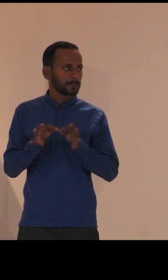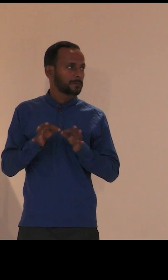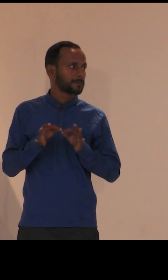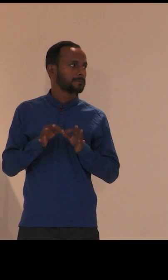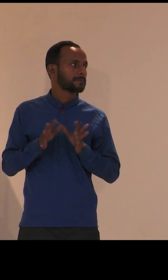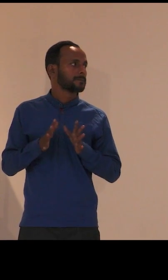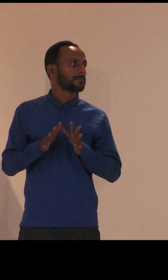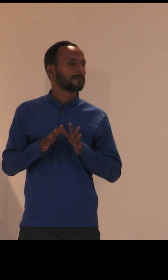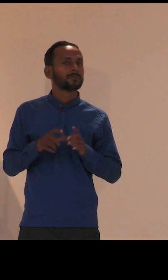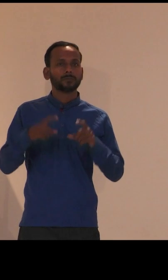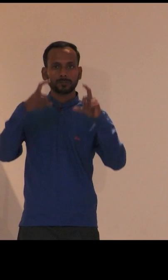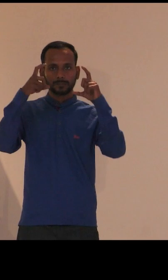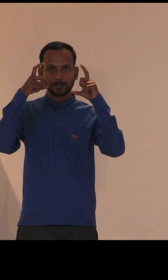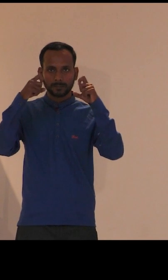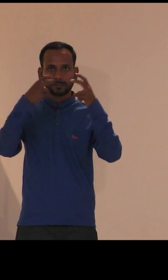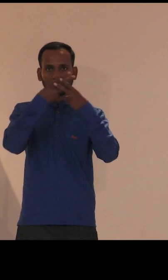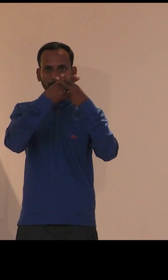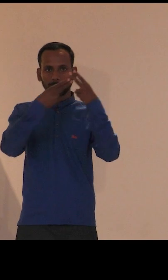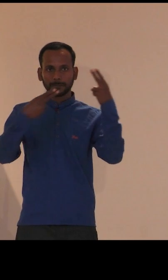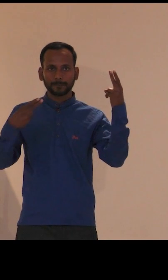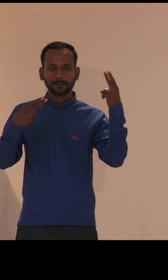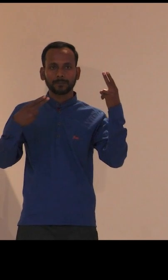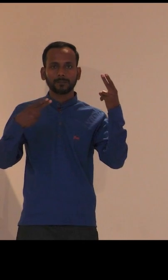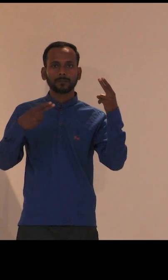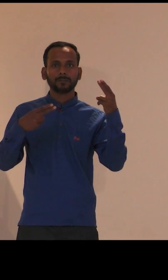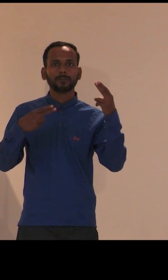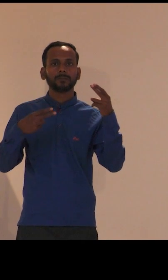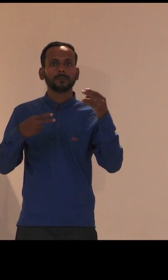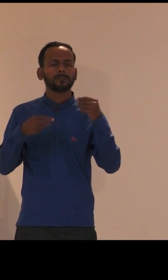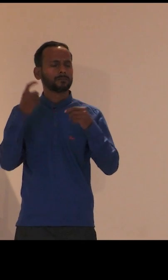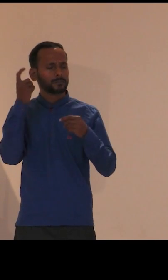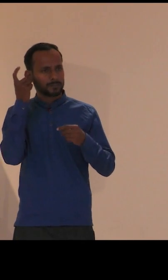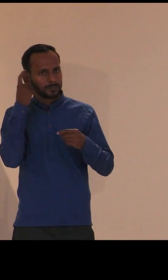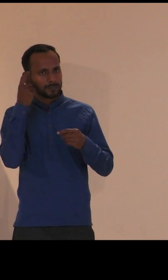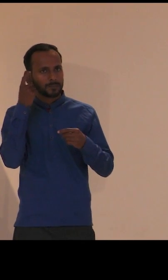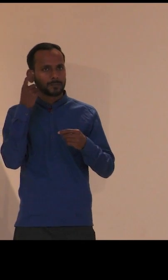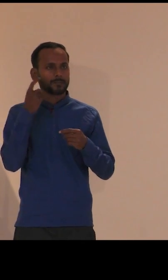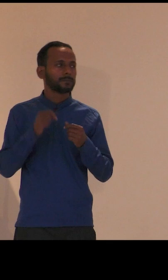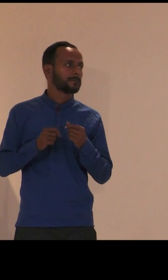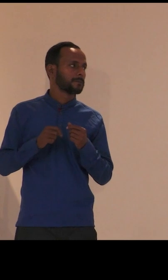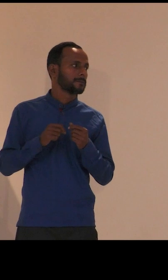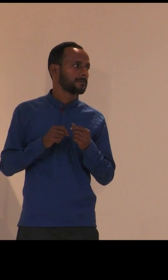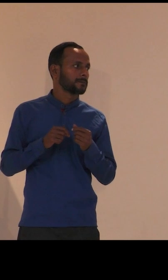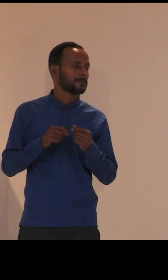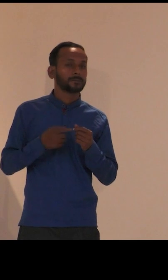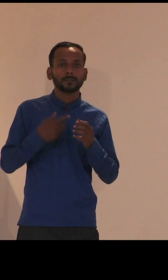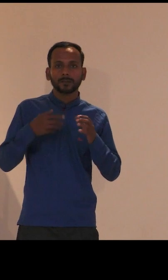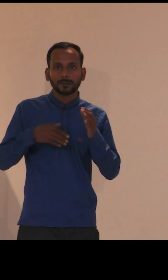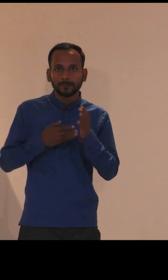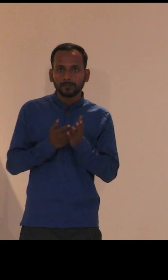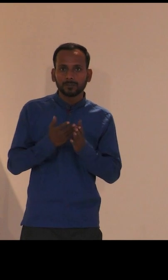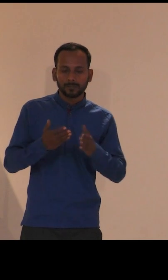So it captures stories that really amaze you, you know, in terms of how women deal